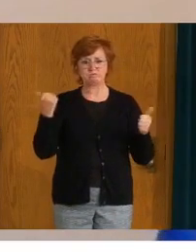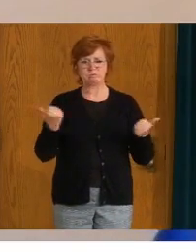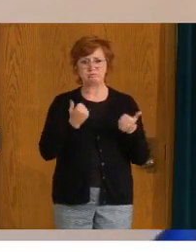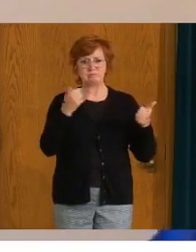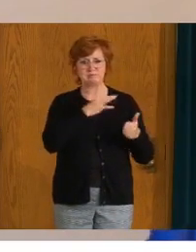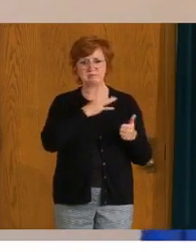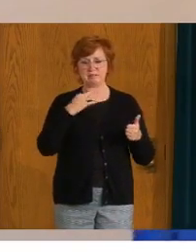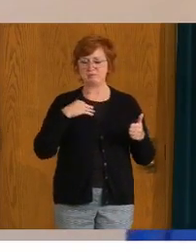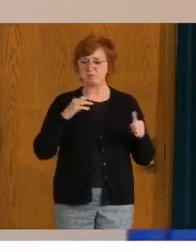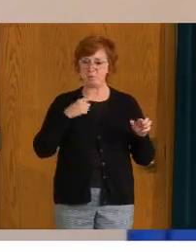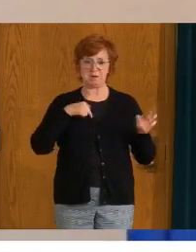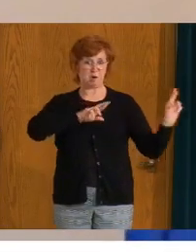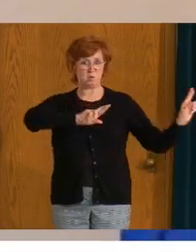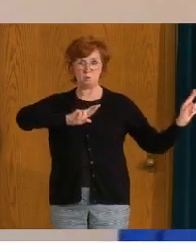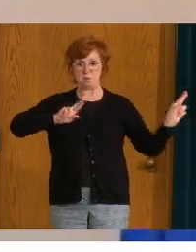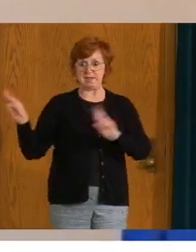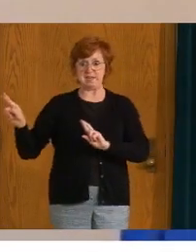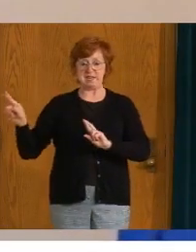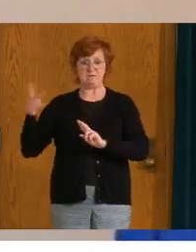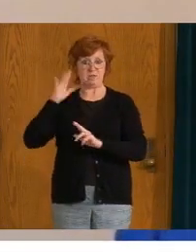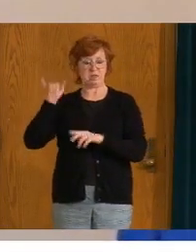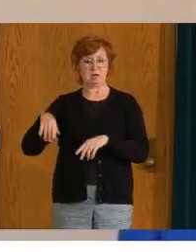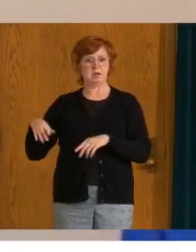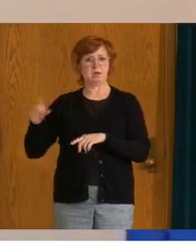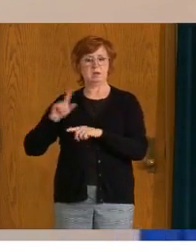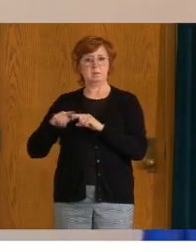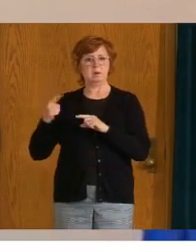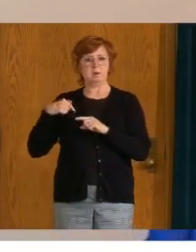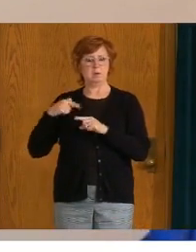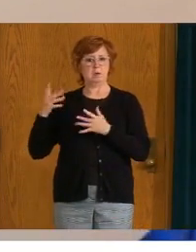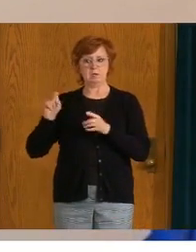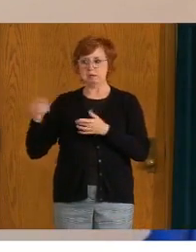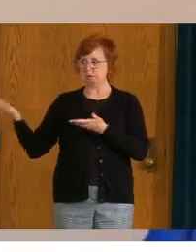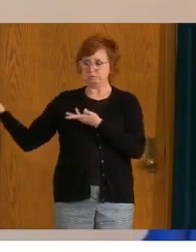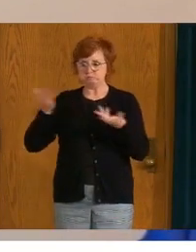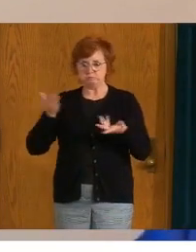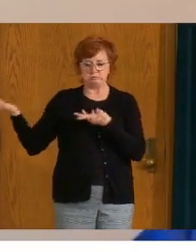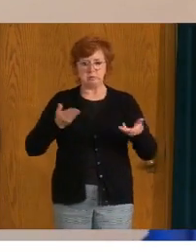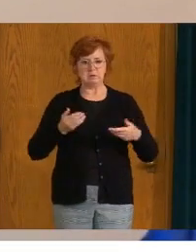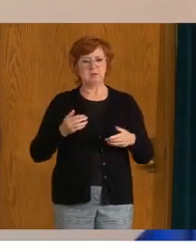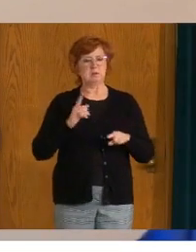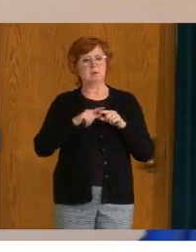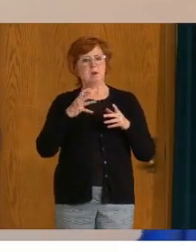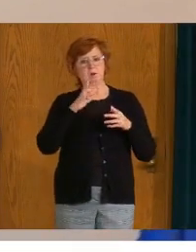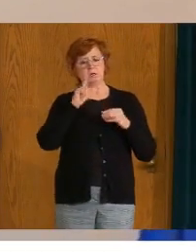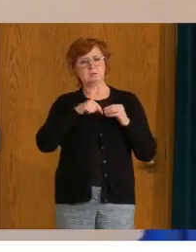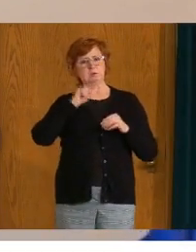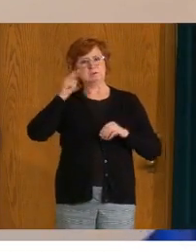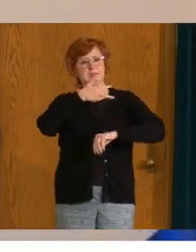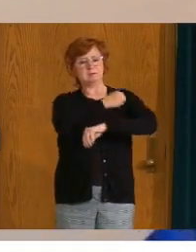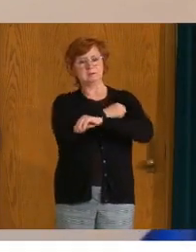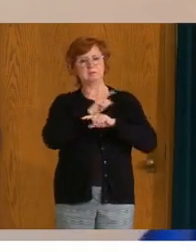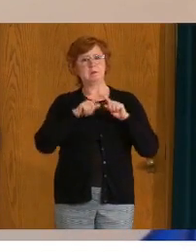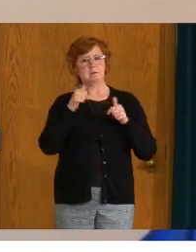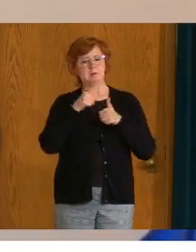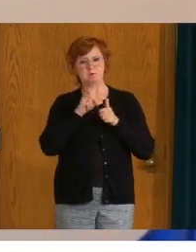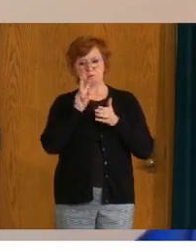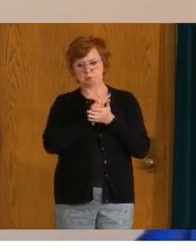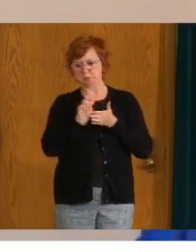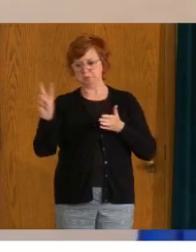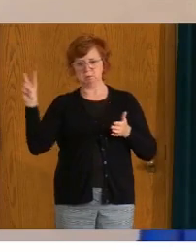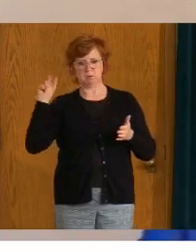out, if we talk about second doses, let's talk about Moderna. 2 weeks ago, we didn't know what was happening with Moderna. Next week, there'll be